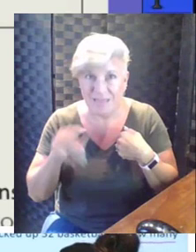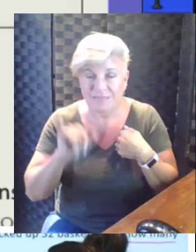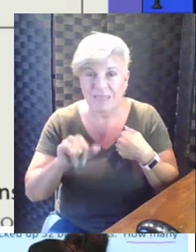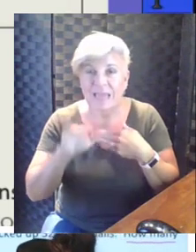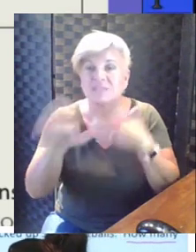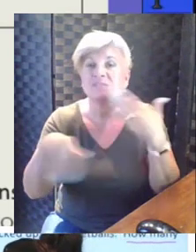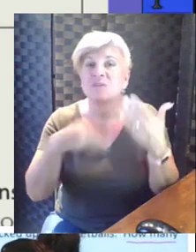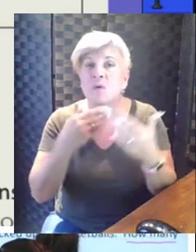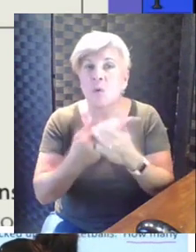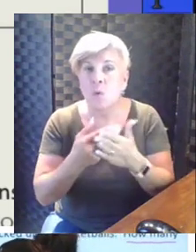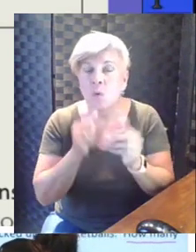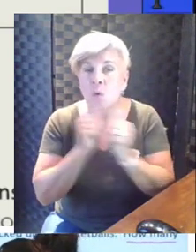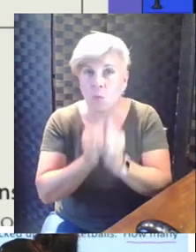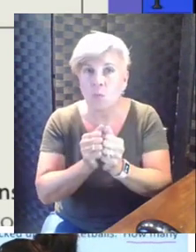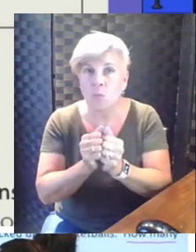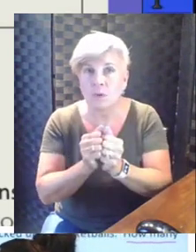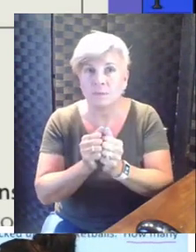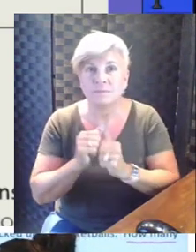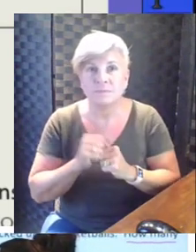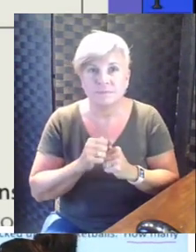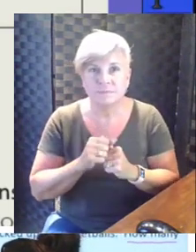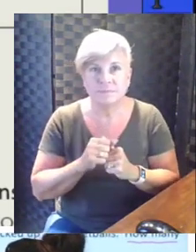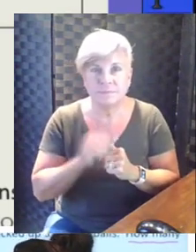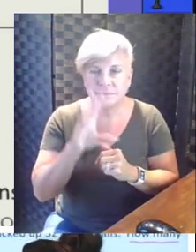whole. So 68